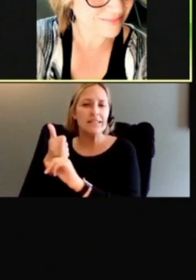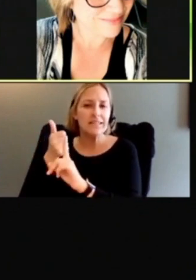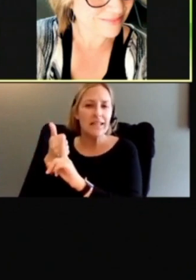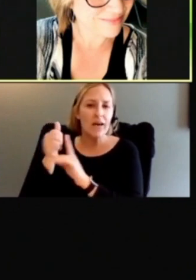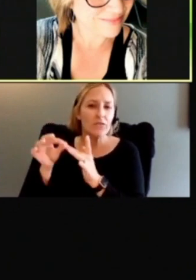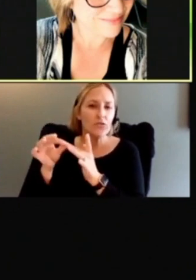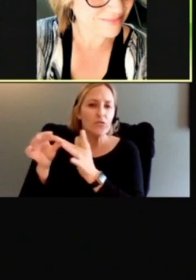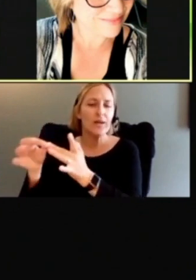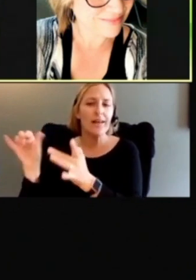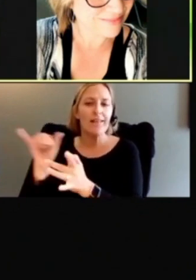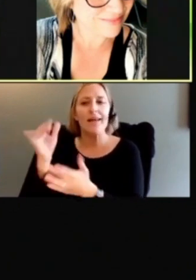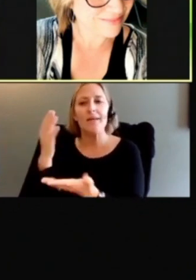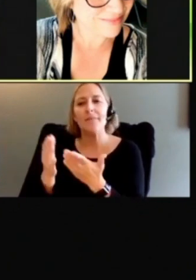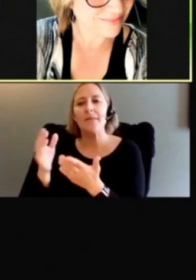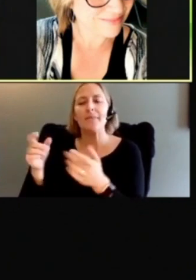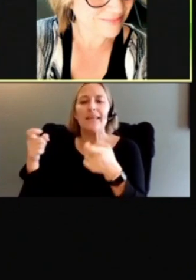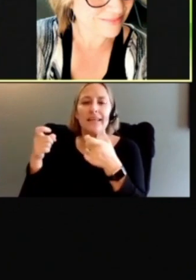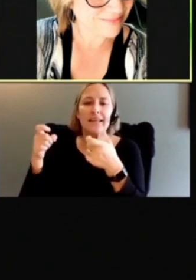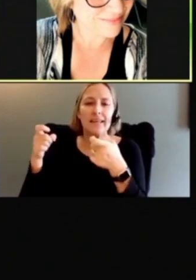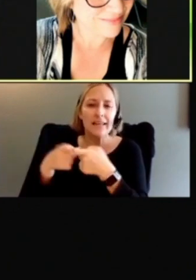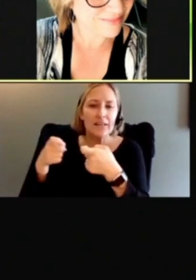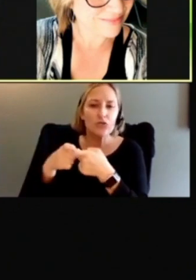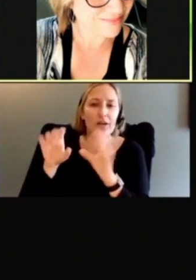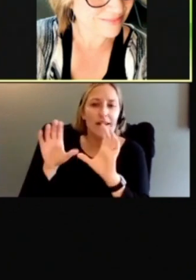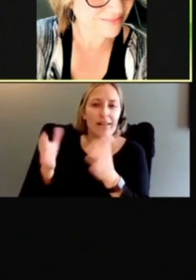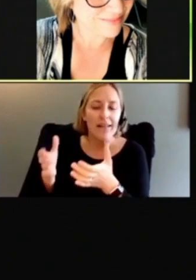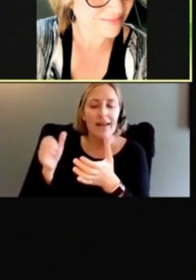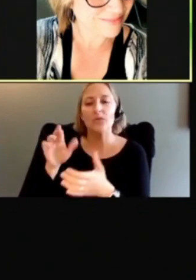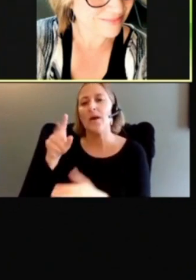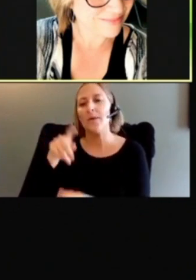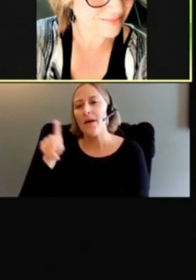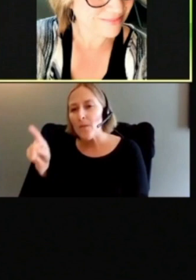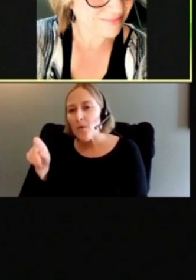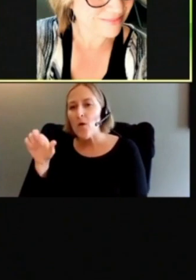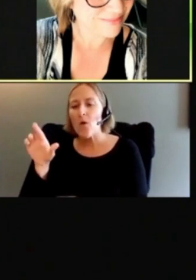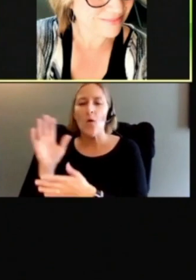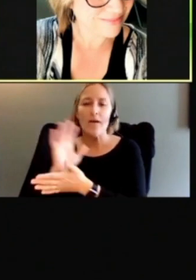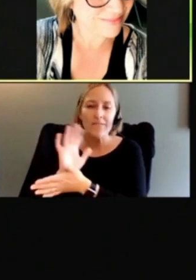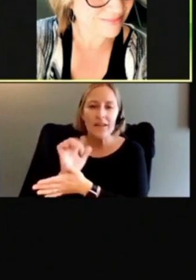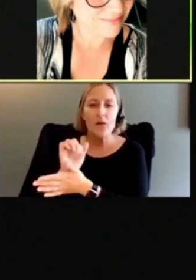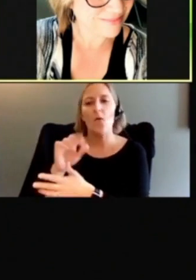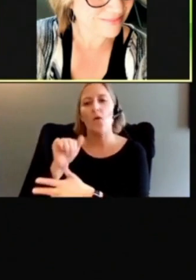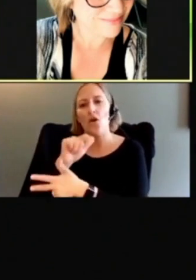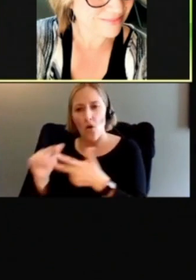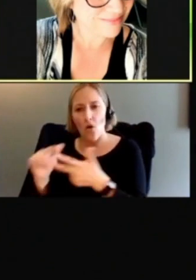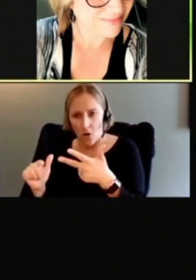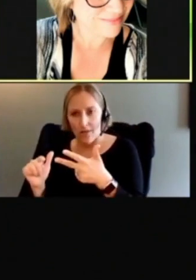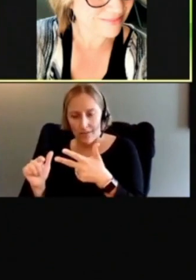an e-class, a PowerPoint or video, or all three.